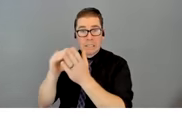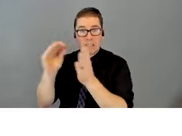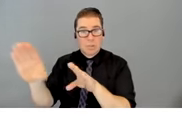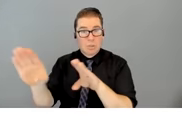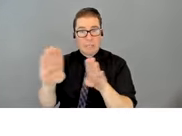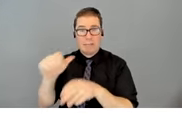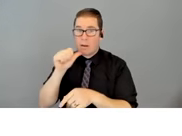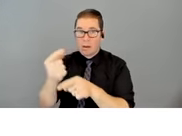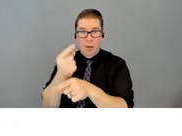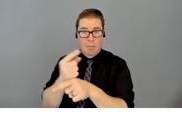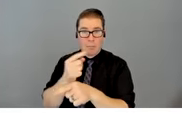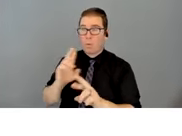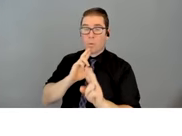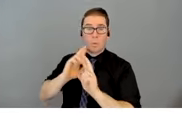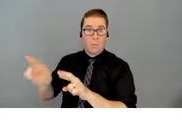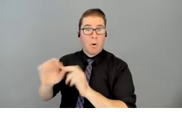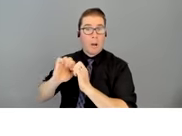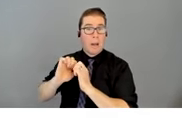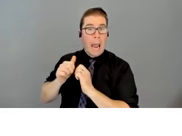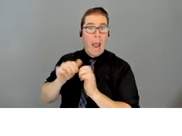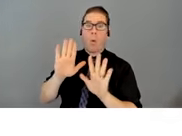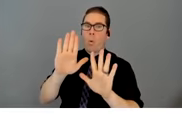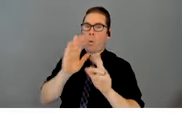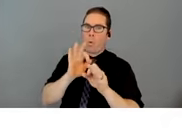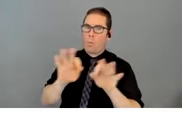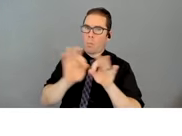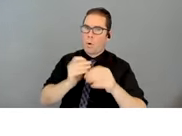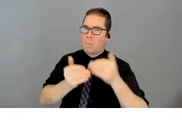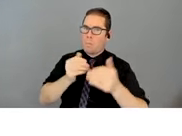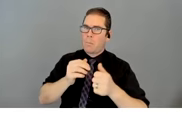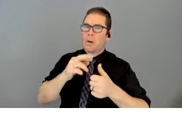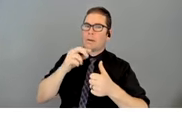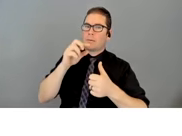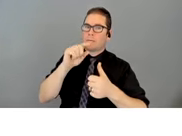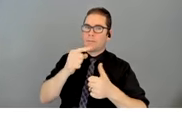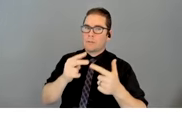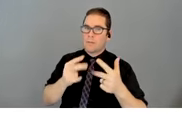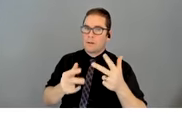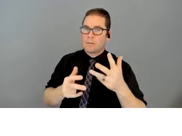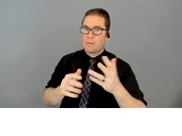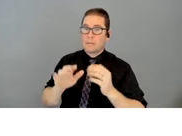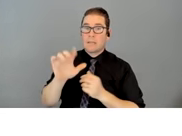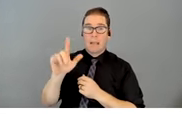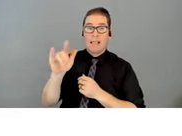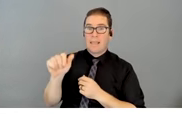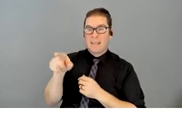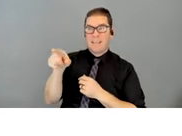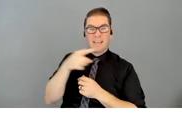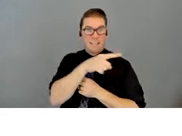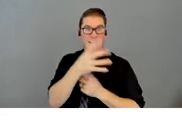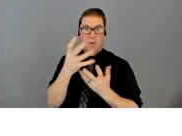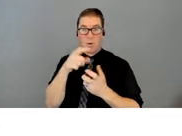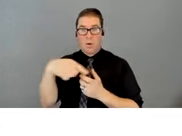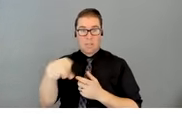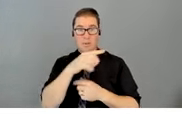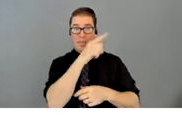Lydia encourages you all to take out your cell phones and snap a photo of this, although we can